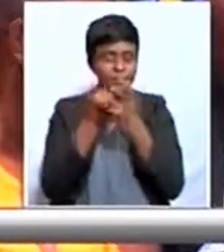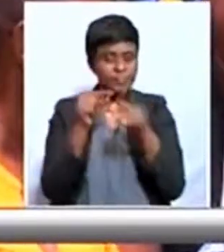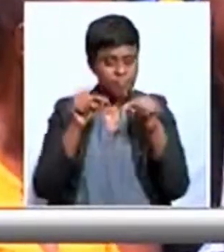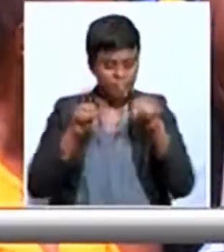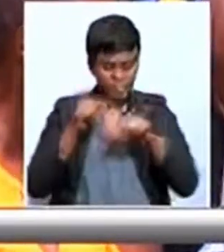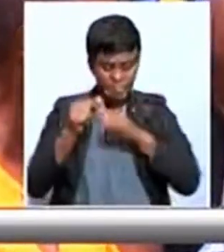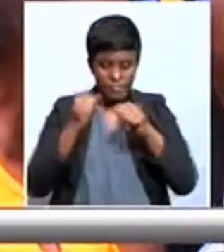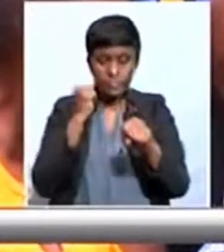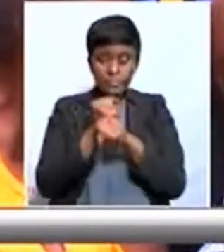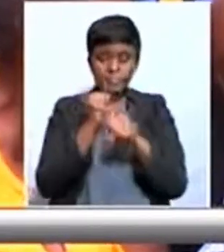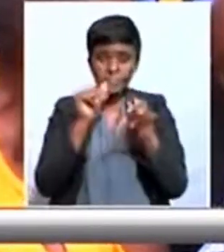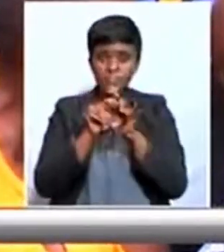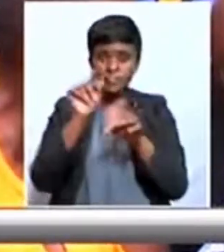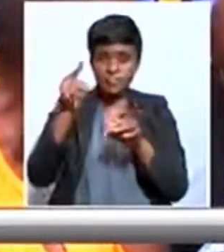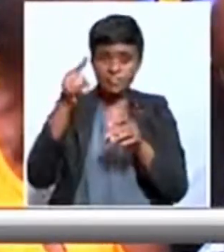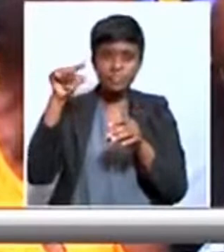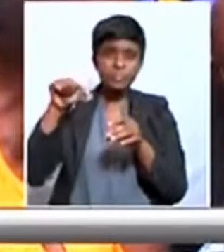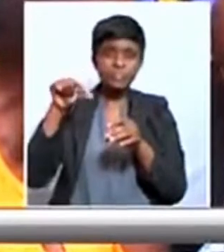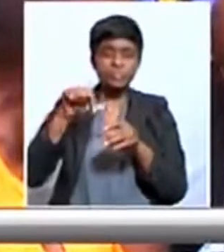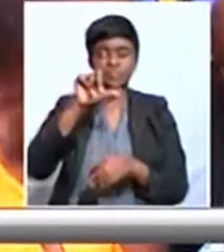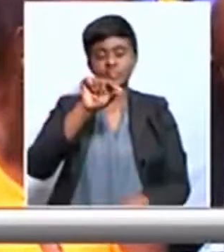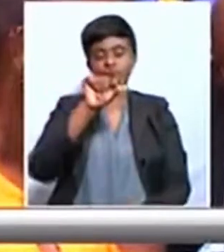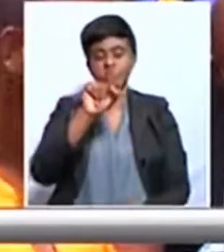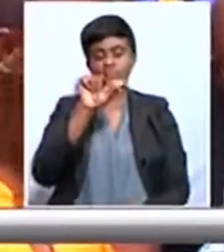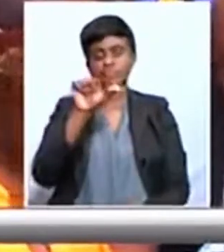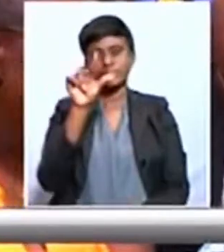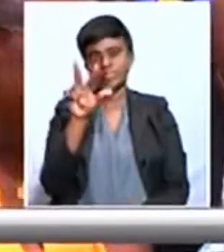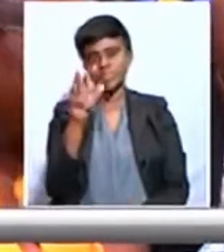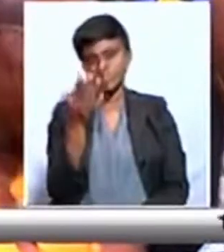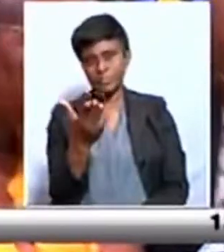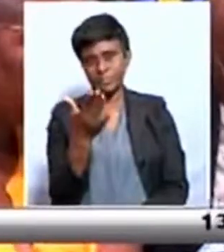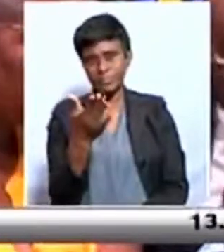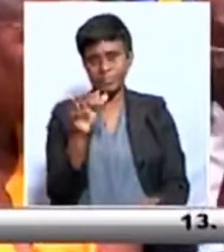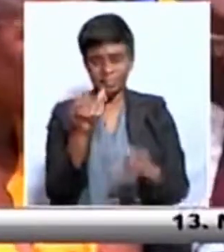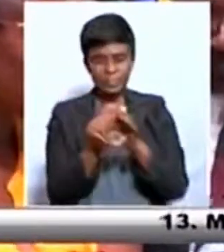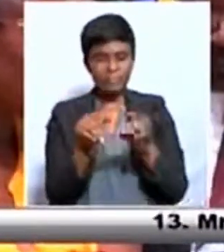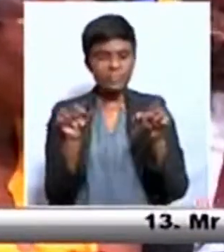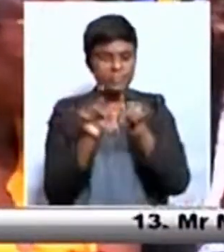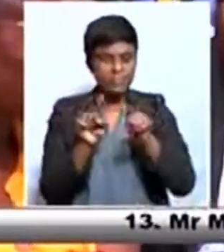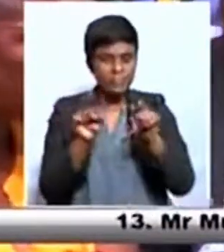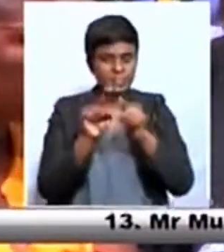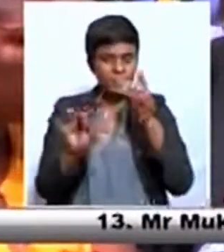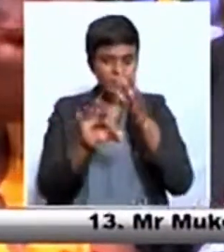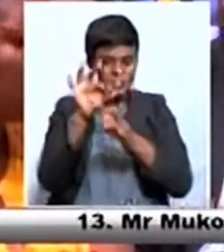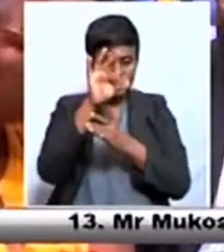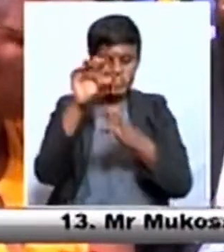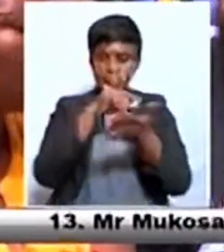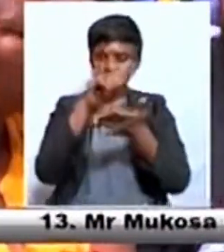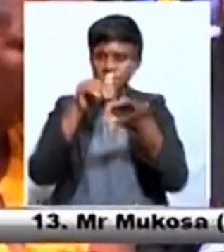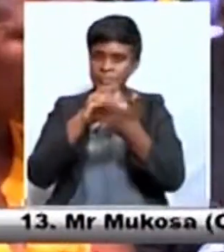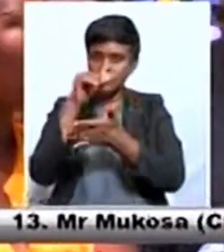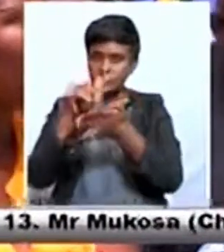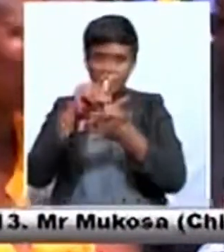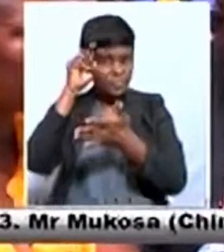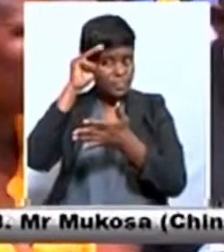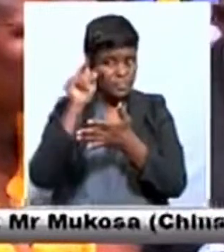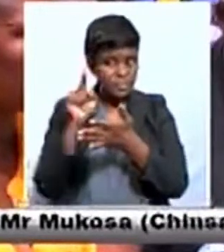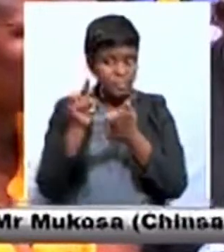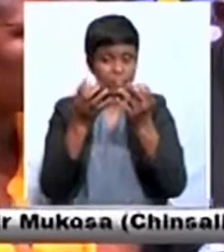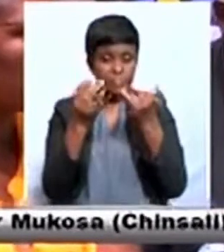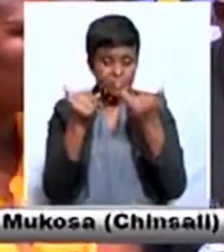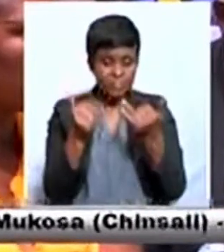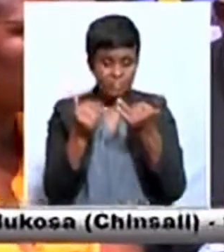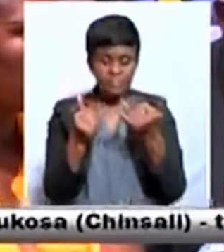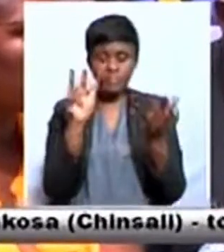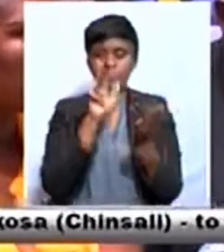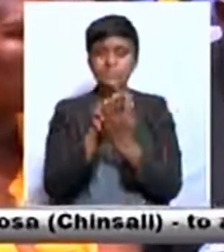year in the first quarter of 2023. In the spirit of decentralization, the ministry, once the structure is